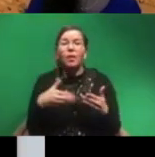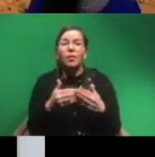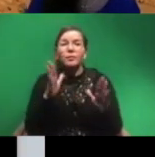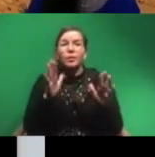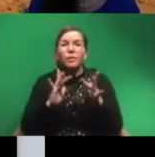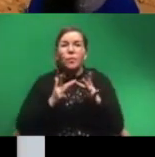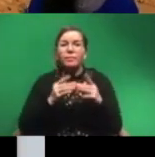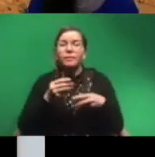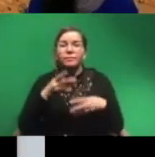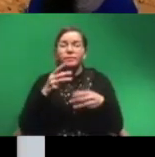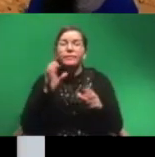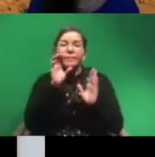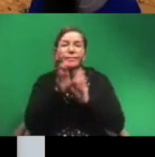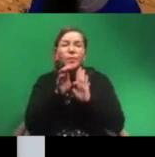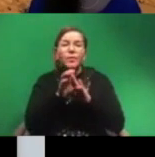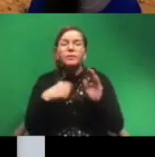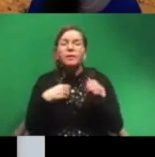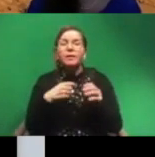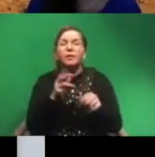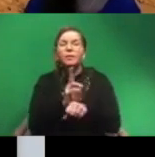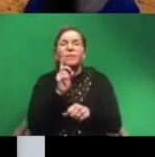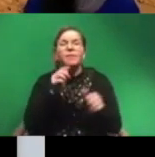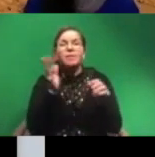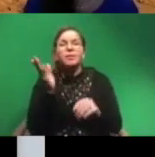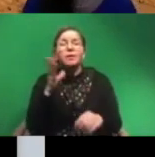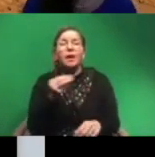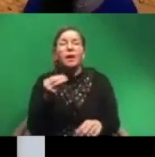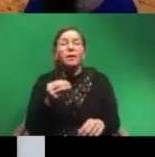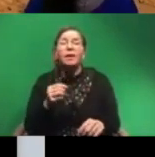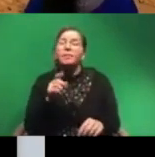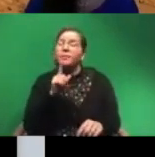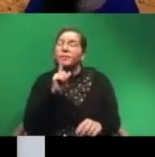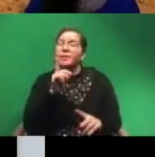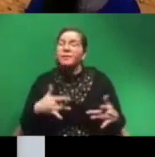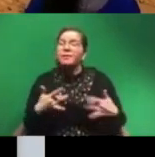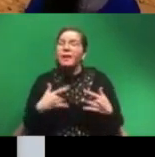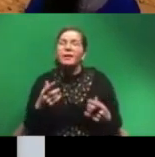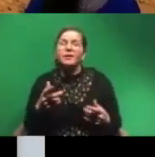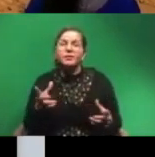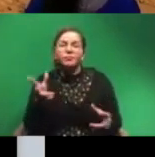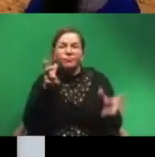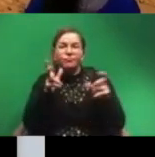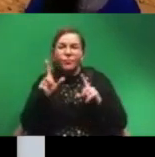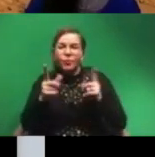up photos that I've used in this presentation, and I am really excited to hear all your questions.